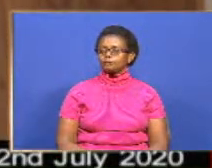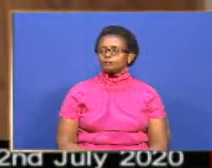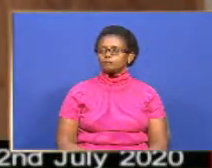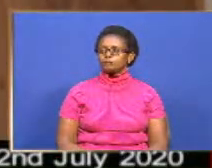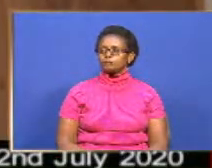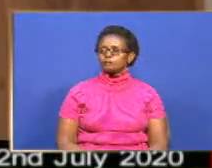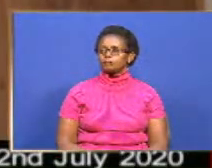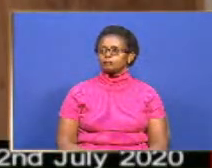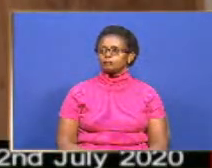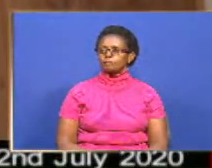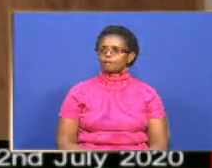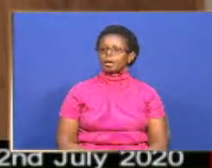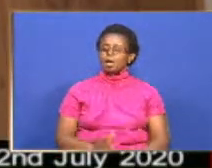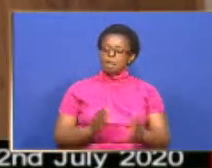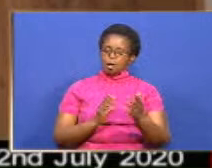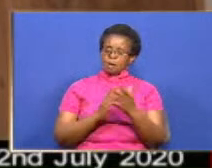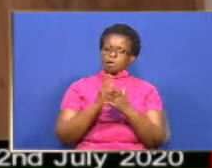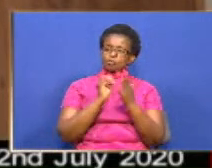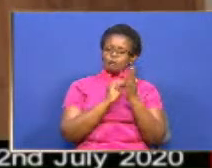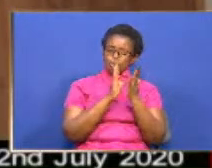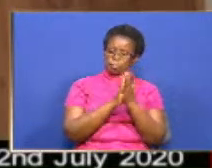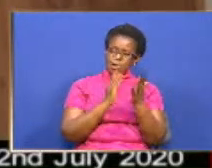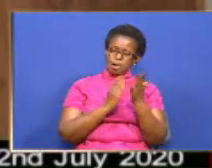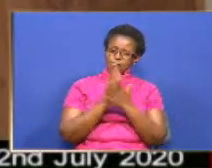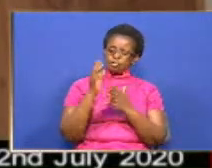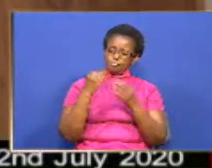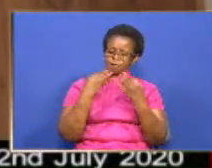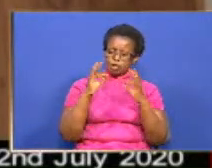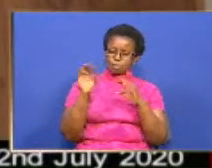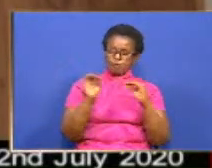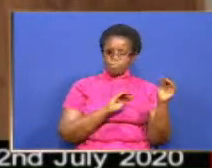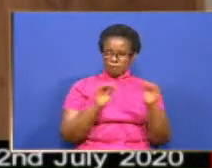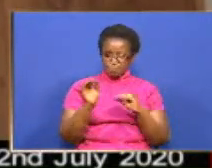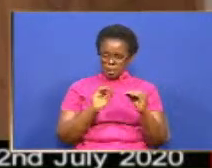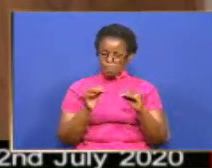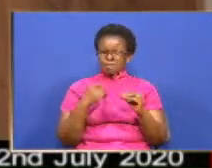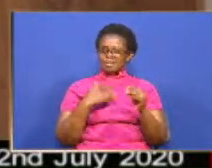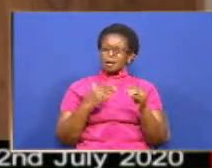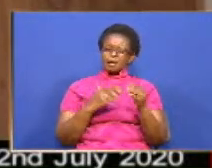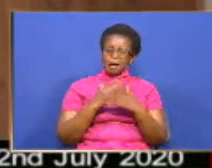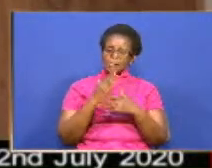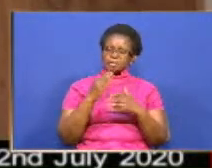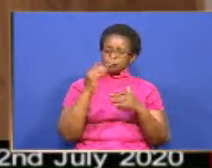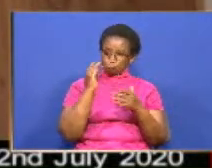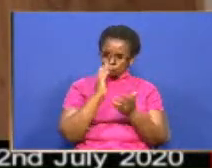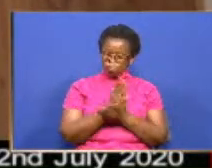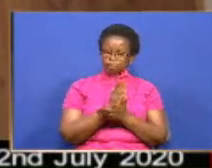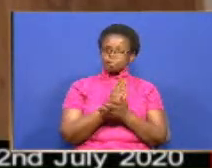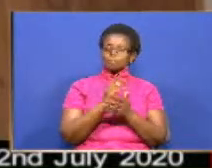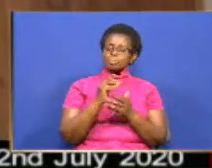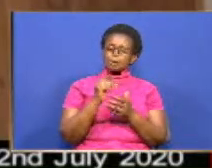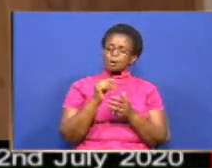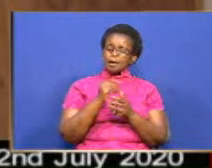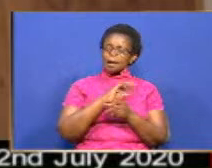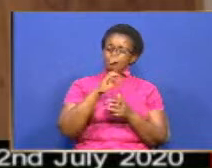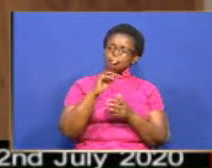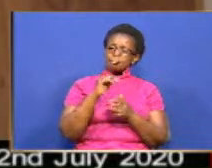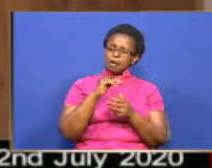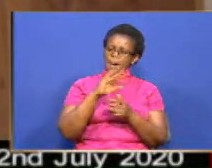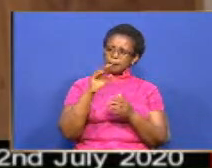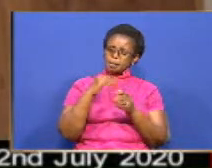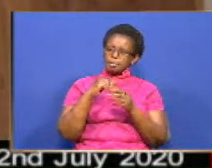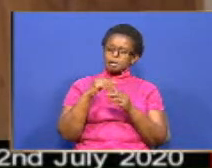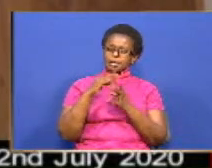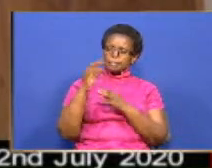Right of documentation, right of freedom of movement, all these rights are subject to the laws applicable in Kenya. And